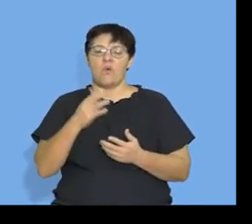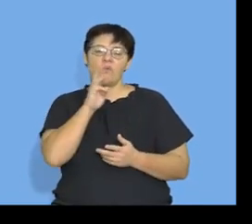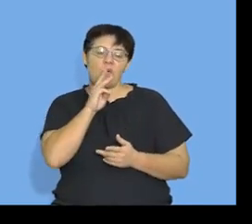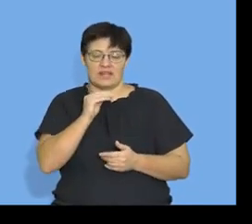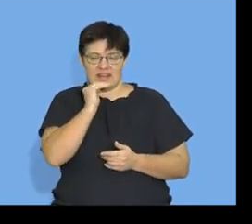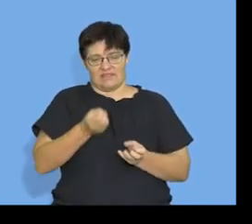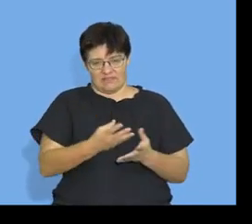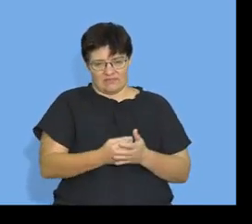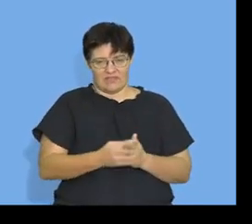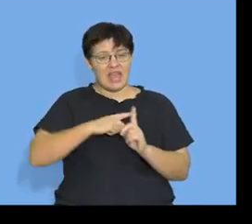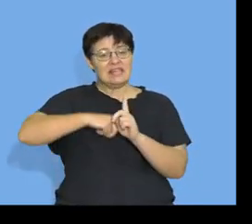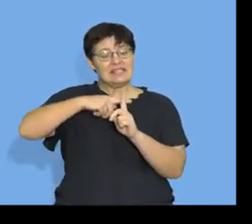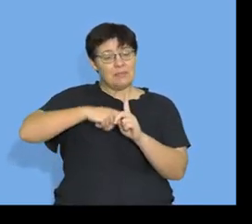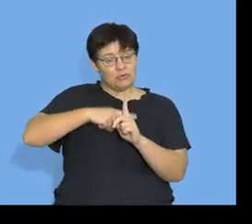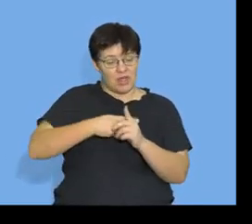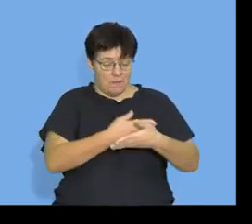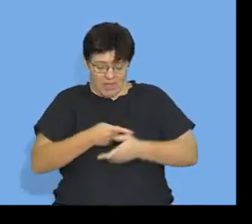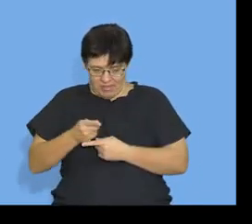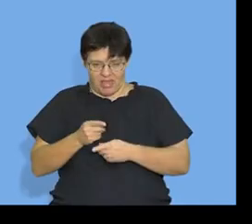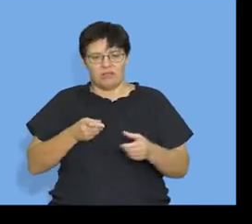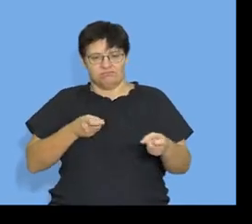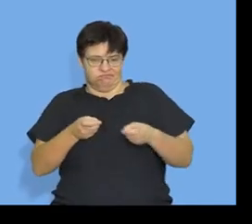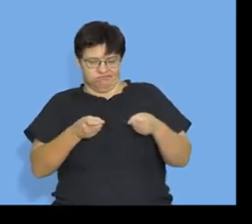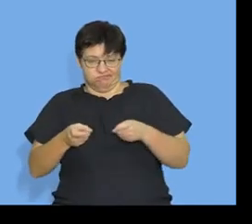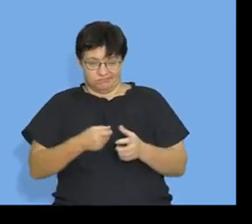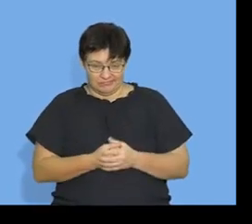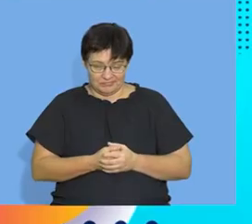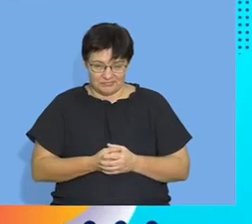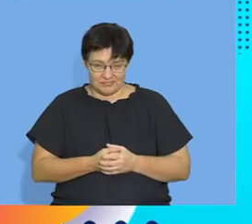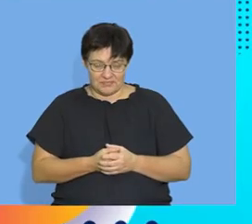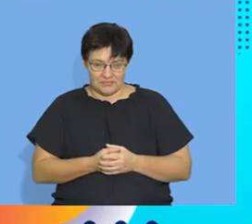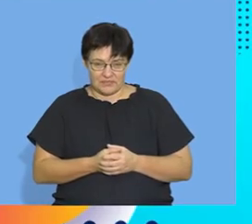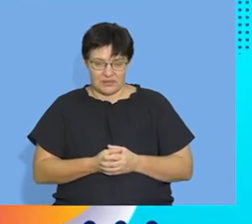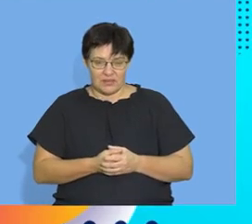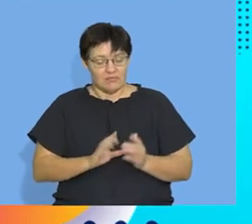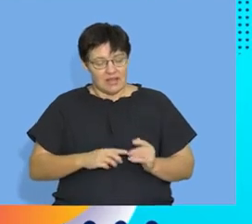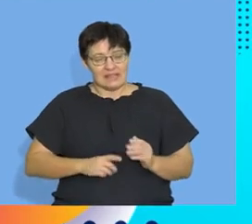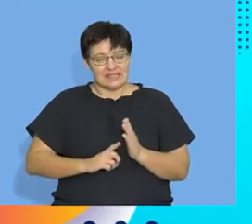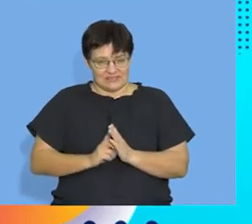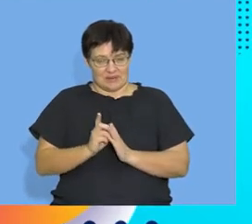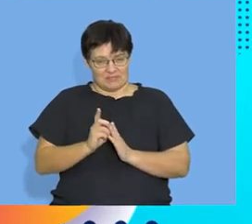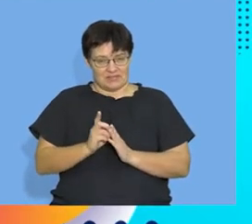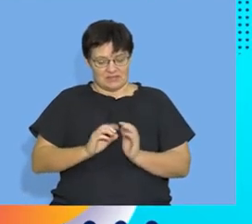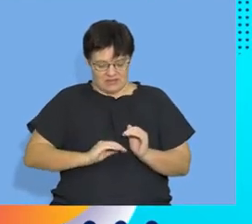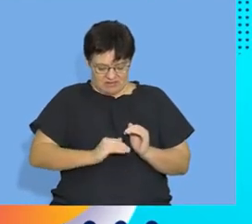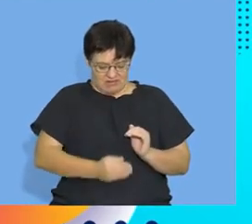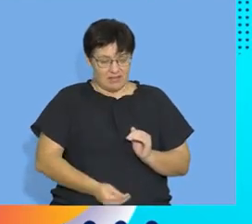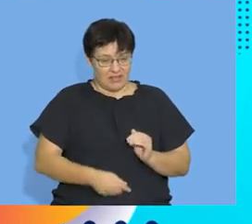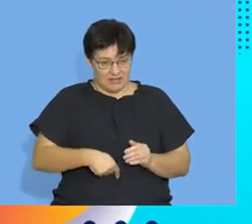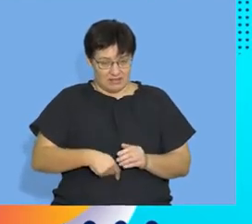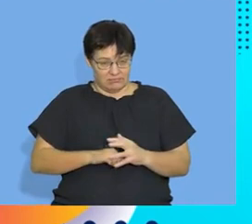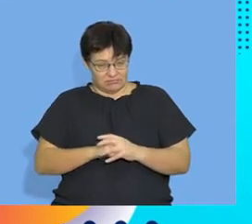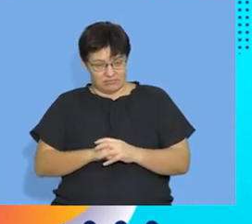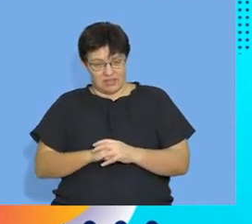helps to regulate the temperature of the fetus. So figure out that when the baby develops, it's developing in this sac, and that sac